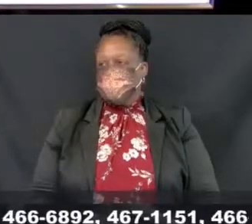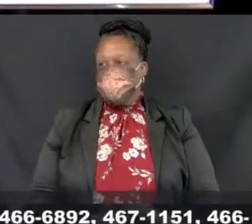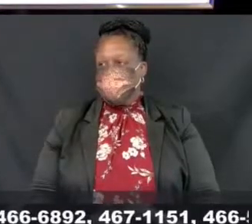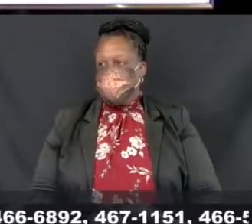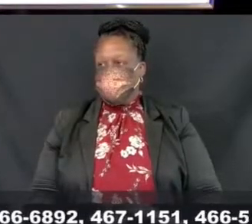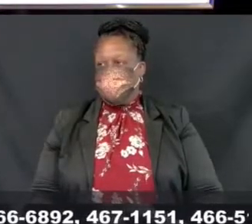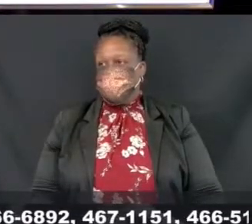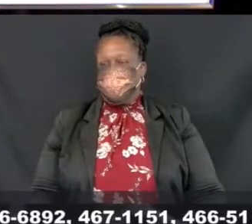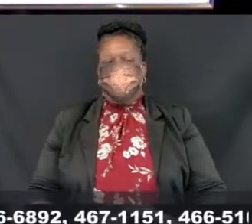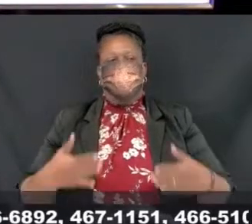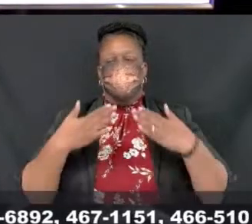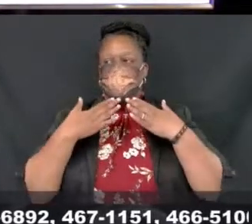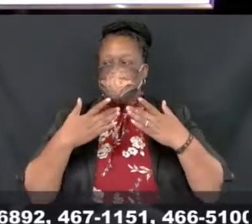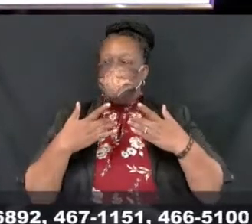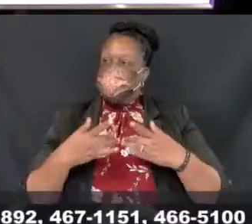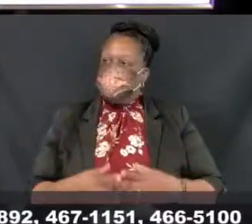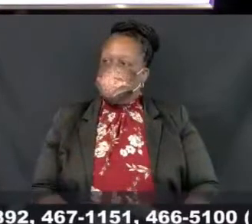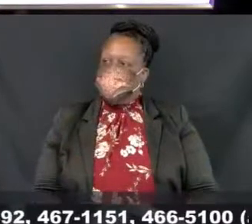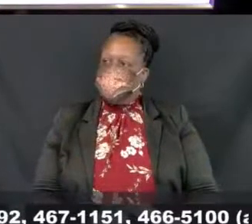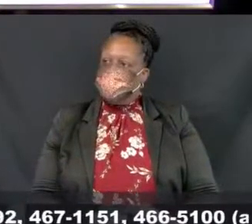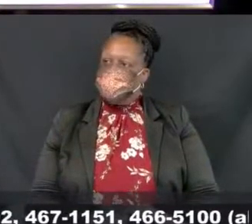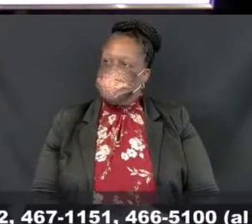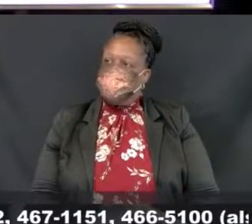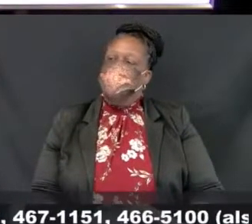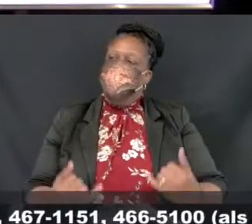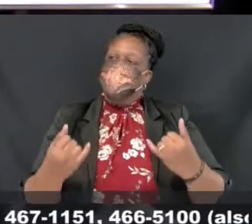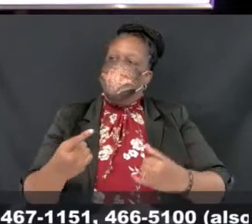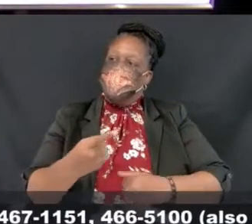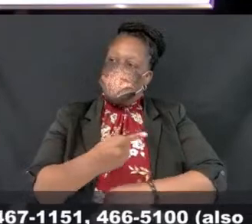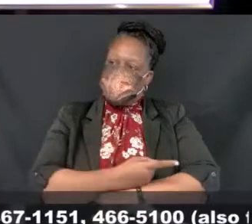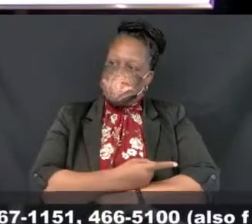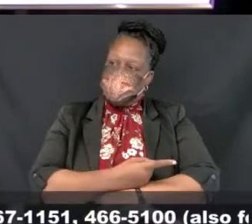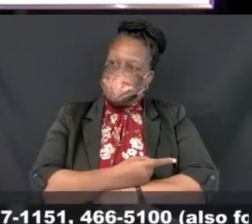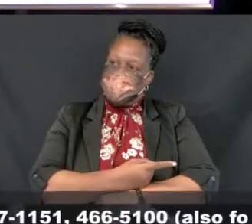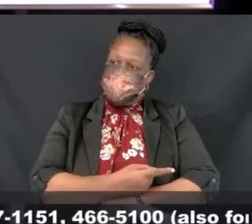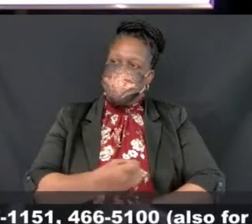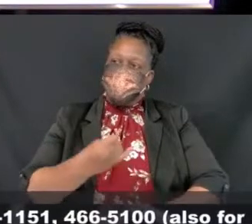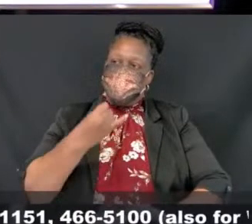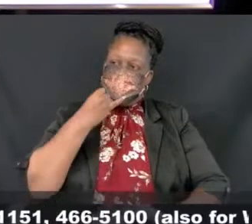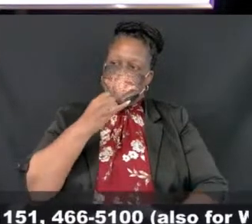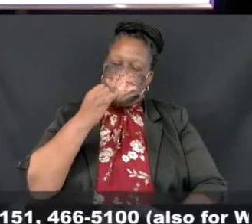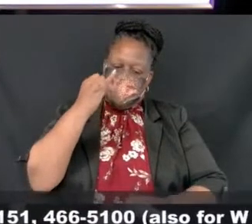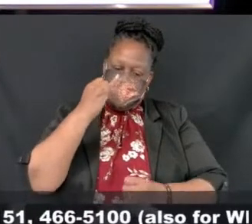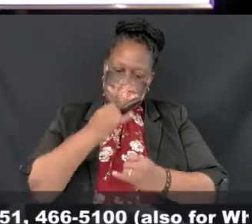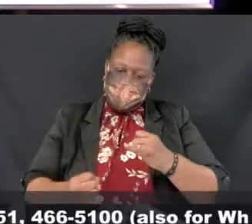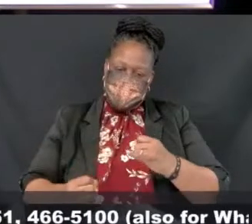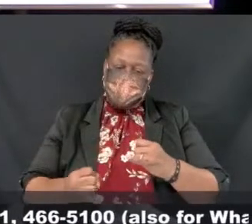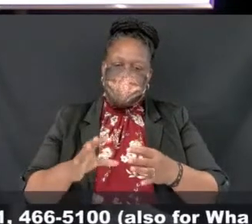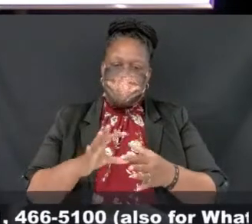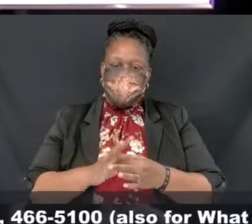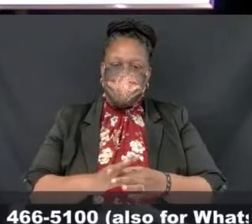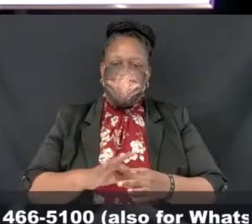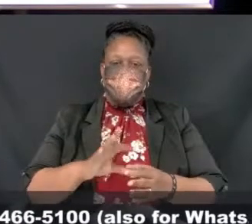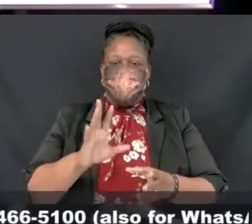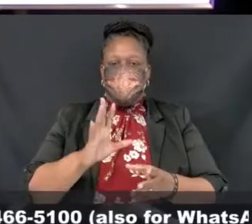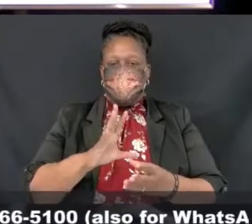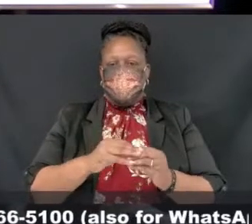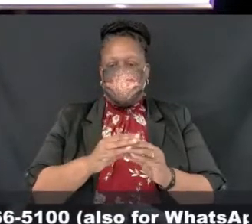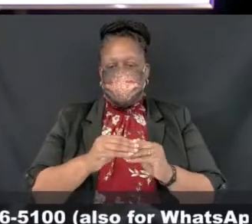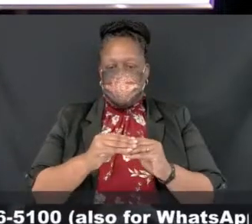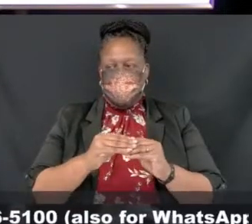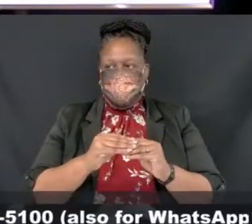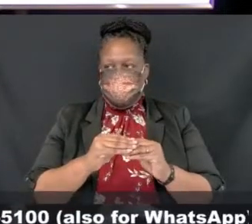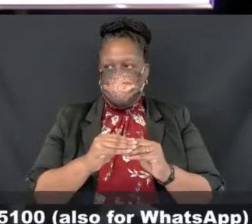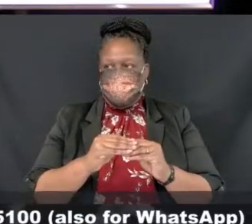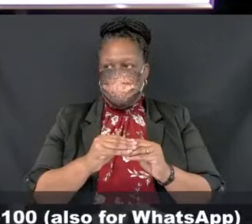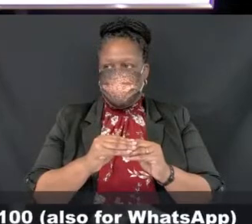Thank you very much, Lesroy. Today is the last of the regular COVID-19 briefings, and